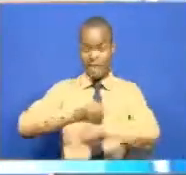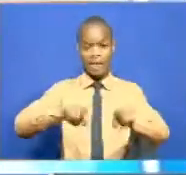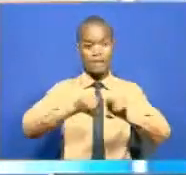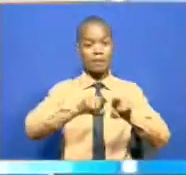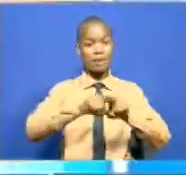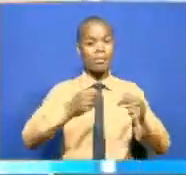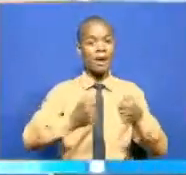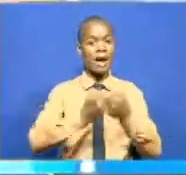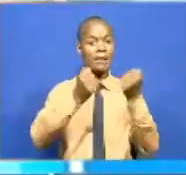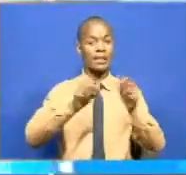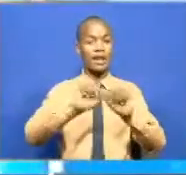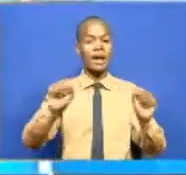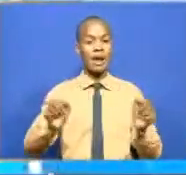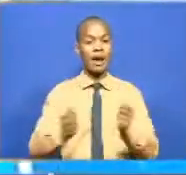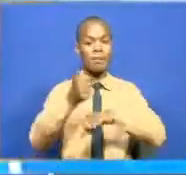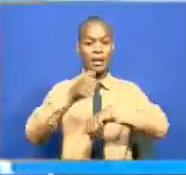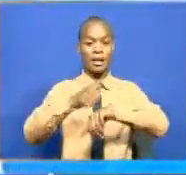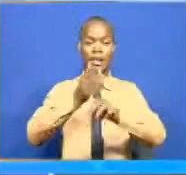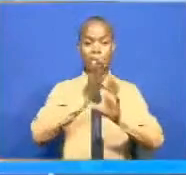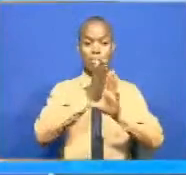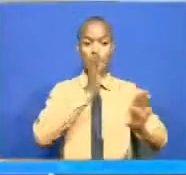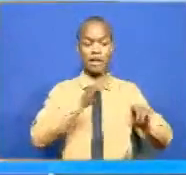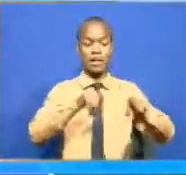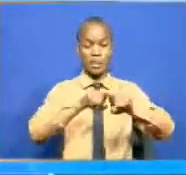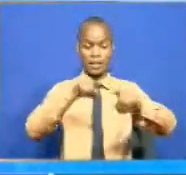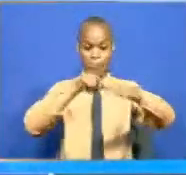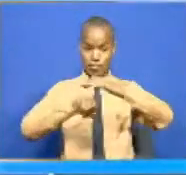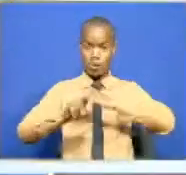when a tour bus plunged into the ocean.